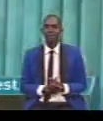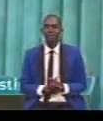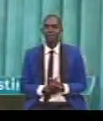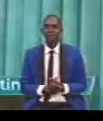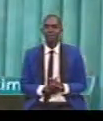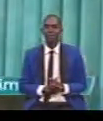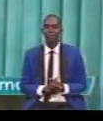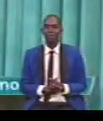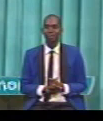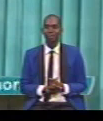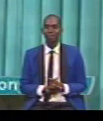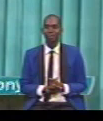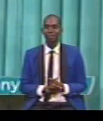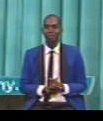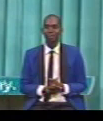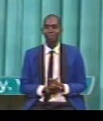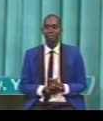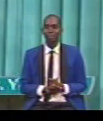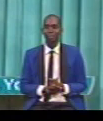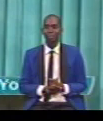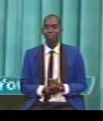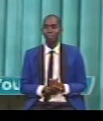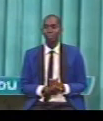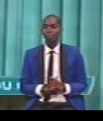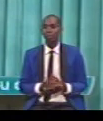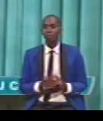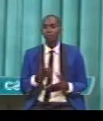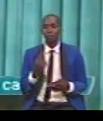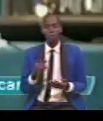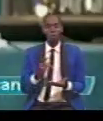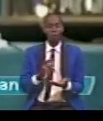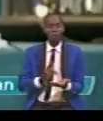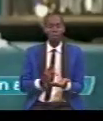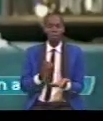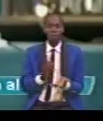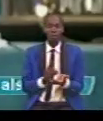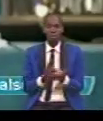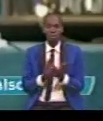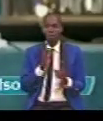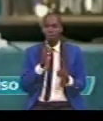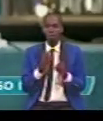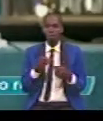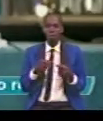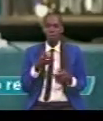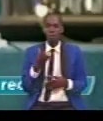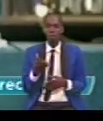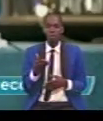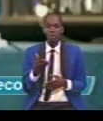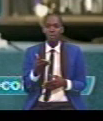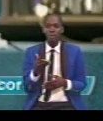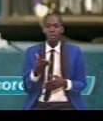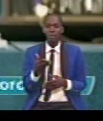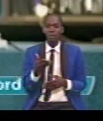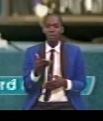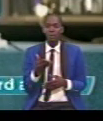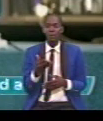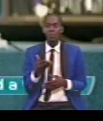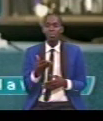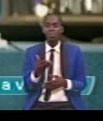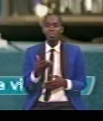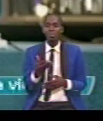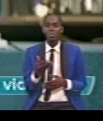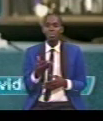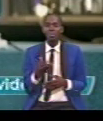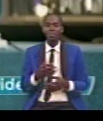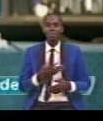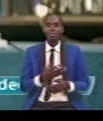Okay, yes. So what she was describing is a tension headache, okay? Unfortunately, again, there's no medical parameter that can describe headache.